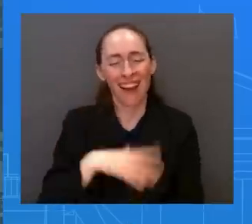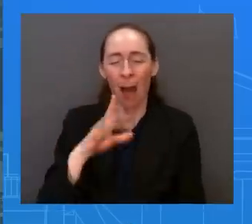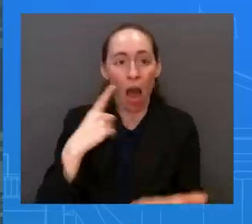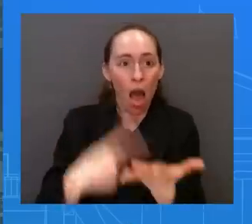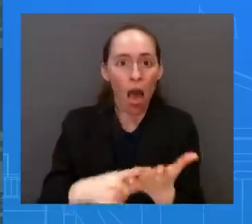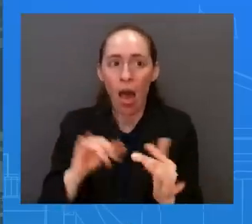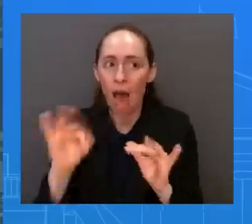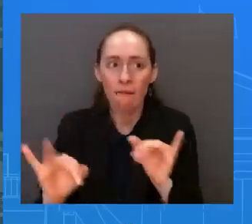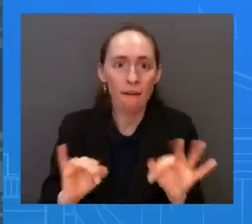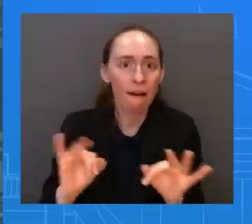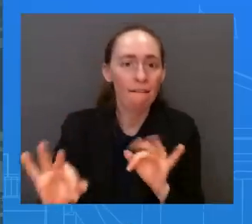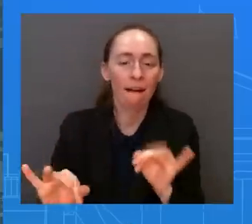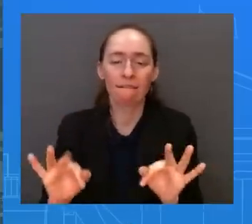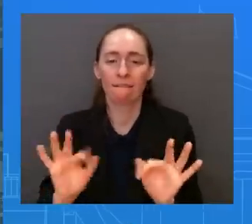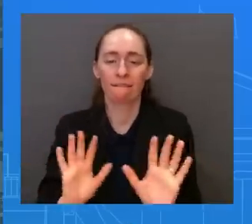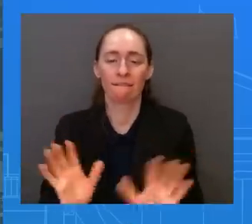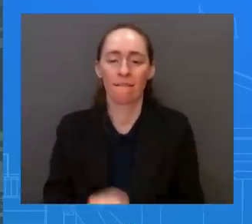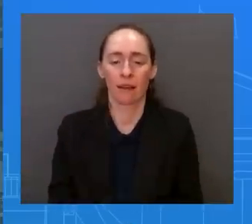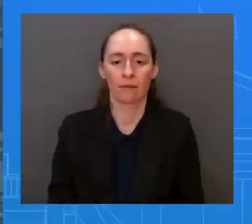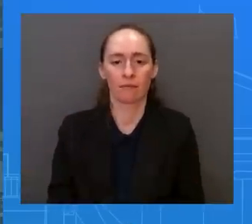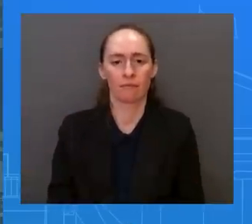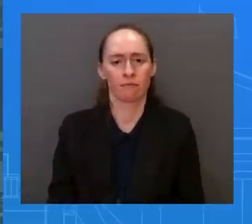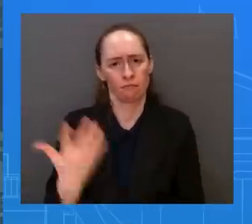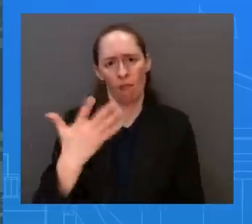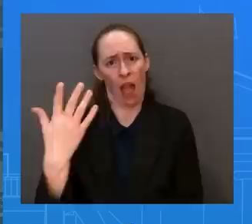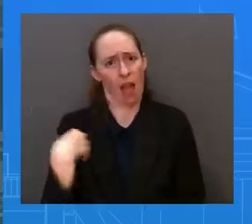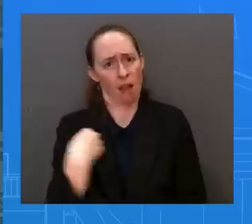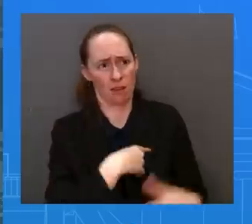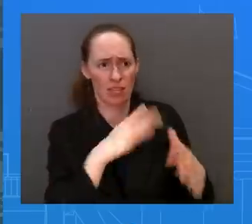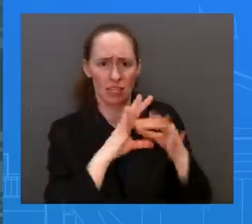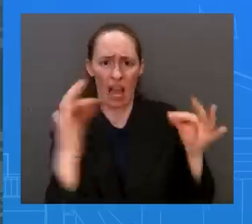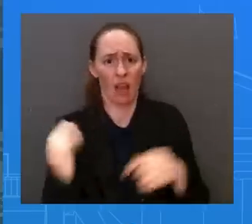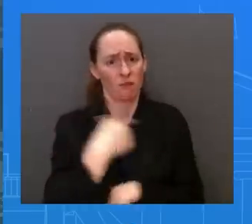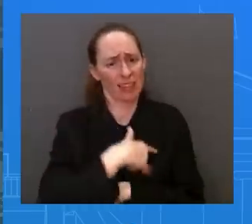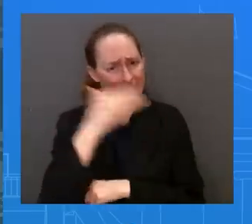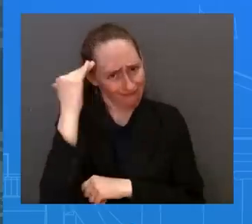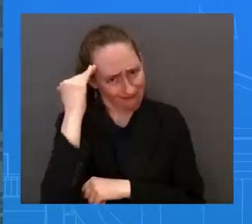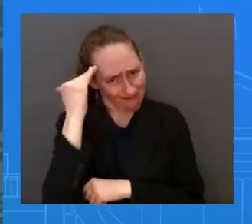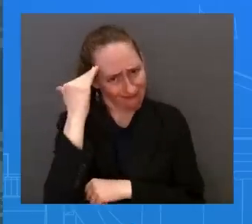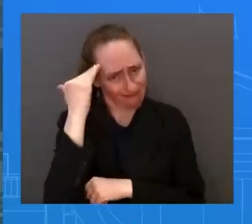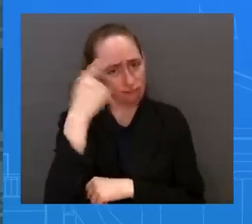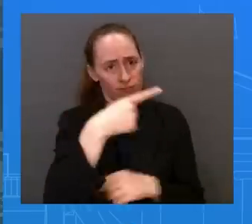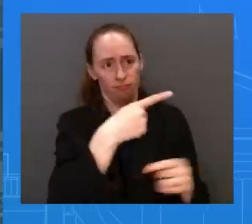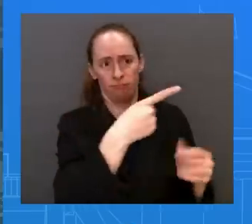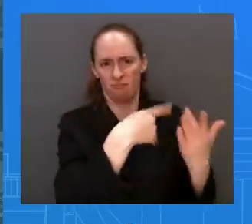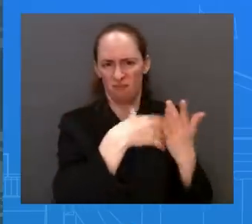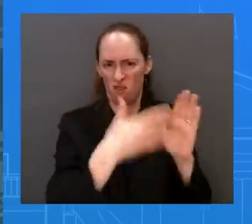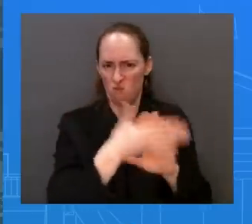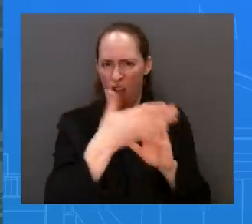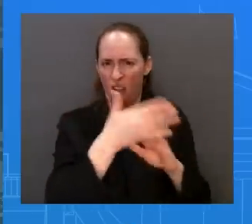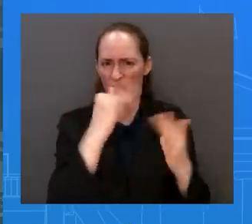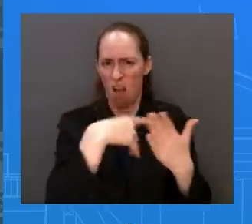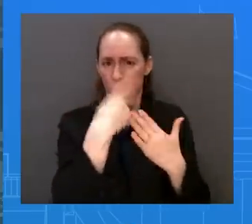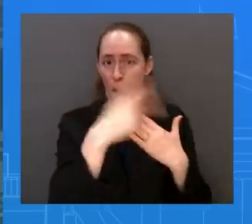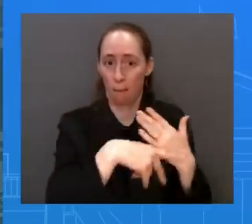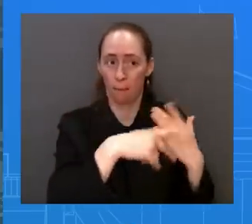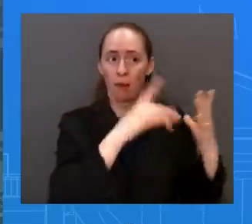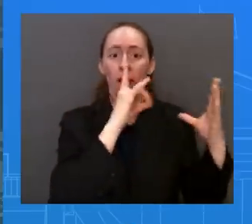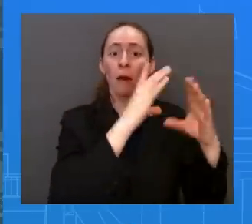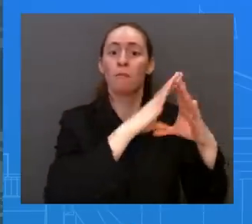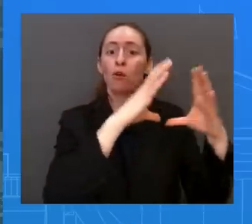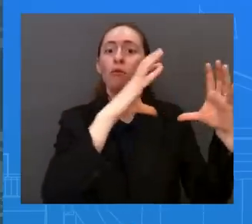have that has been going on for some time, that Congress certainly was briefed on back in last August.